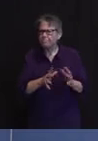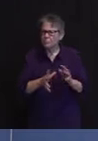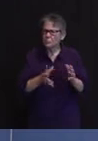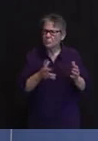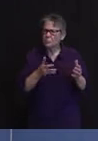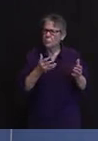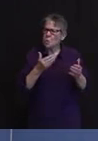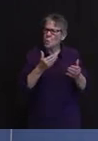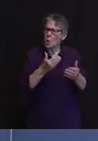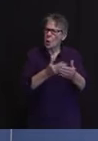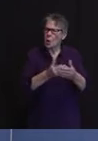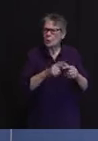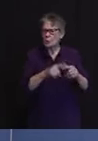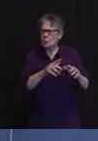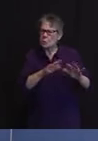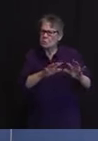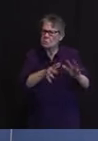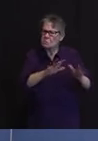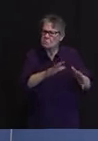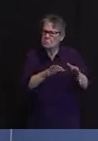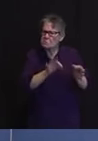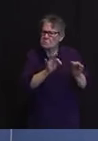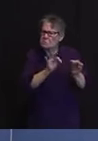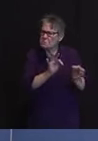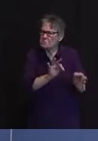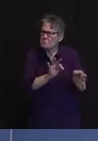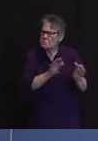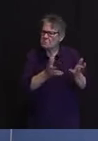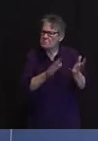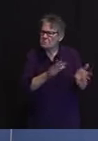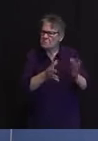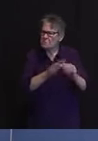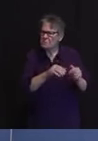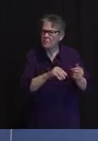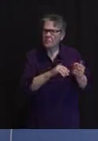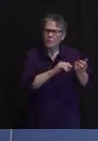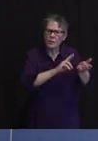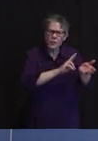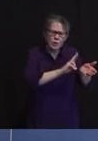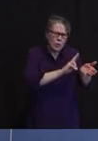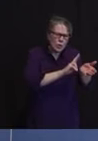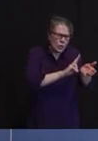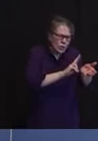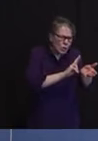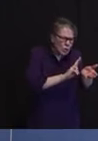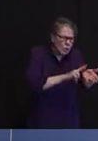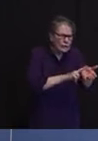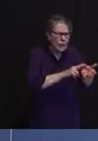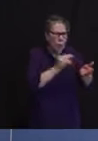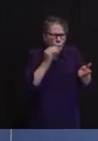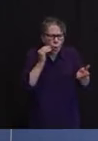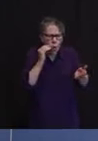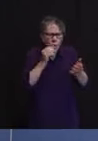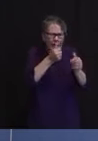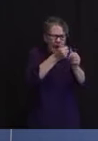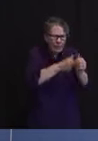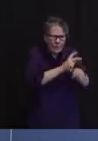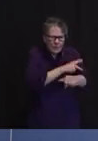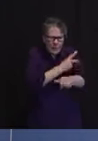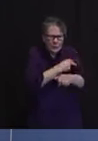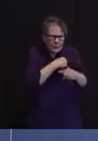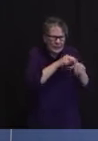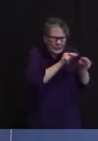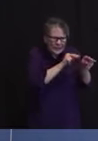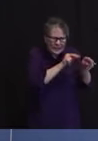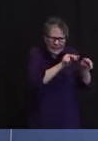of every nursing home, every patient that's under investigation, every member of the staff that